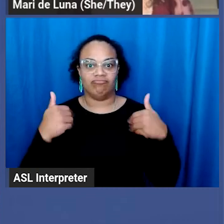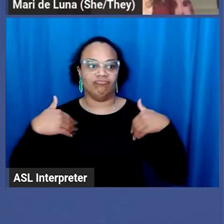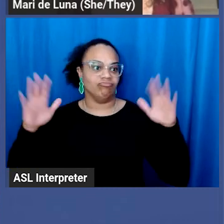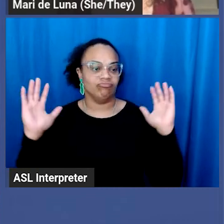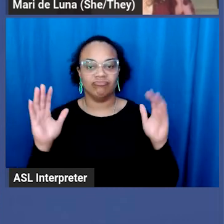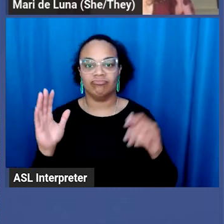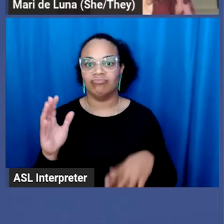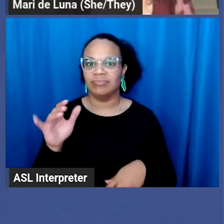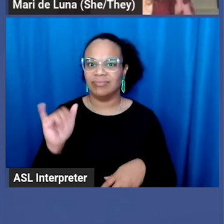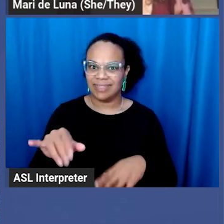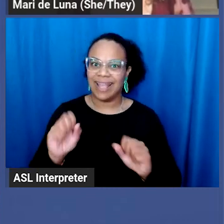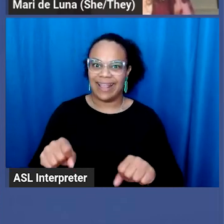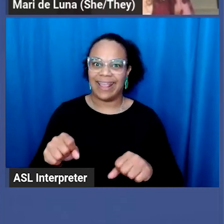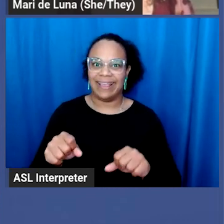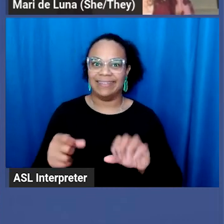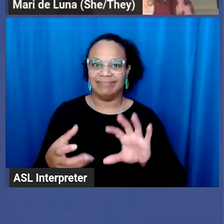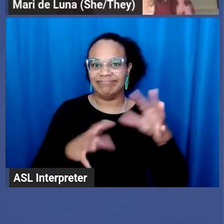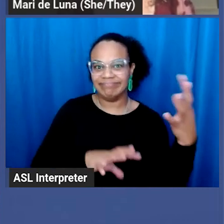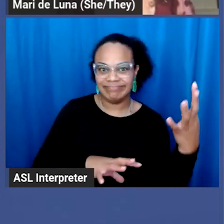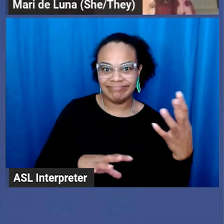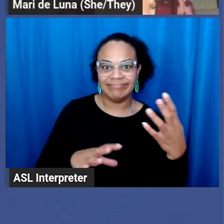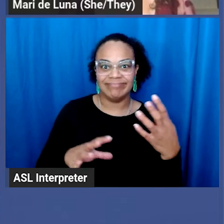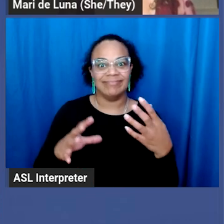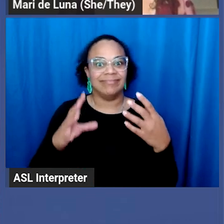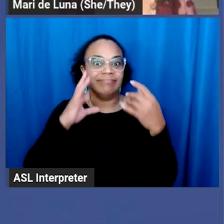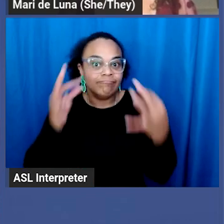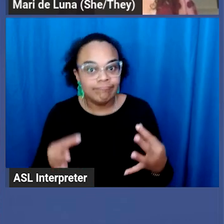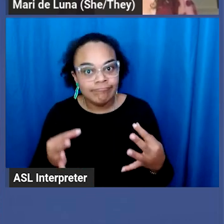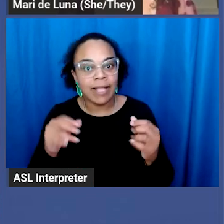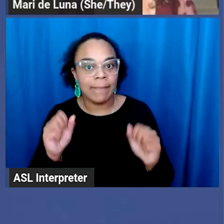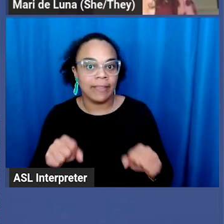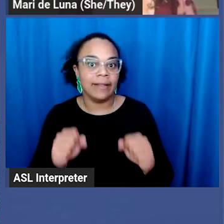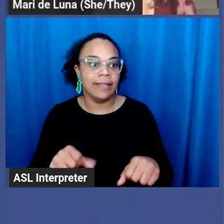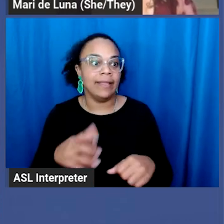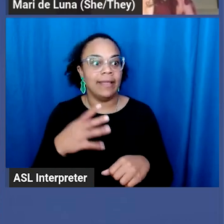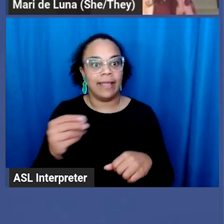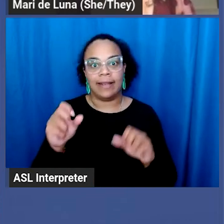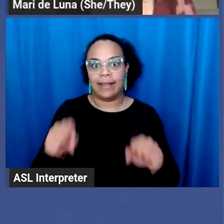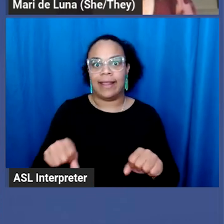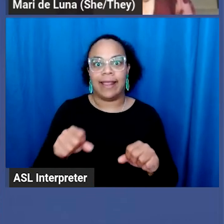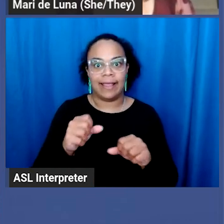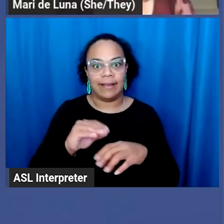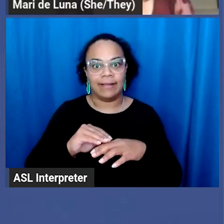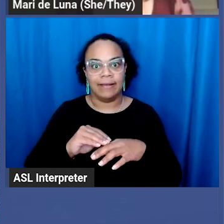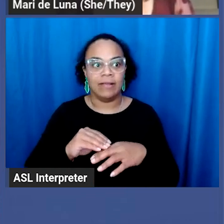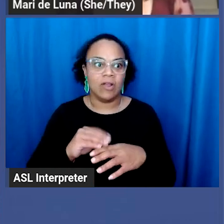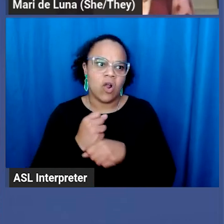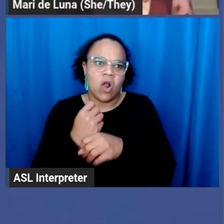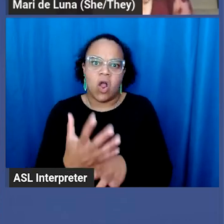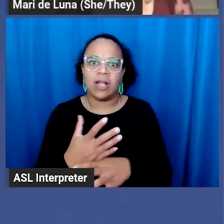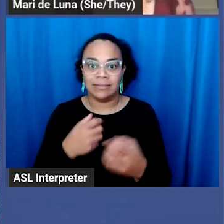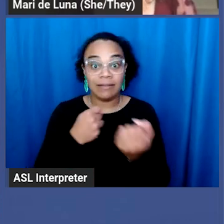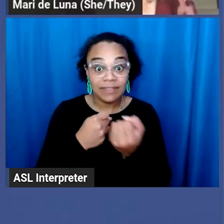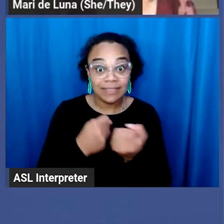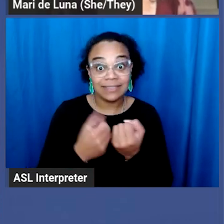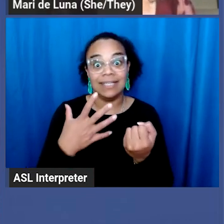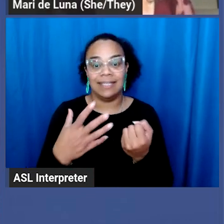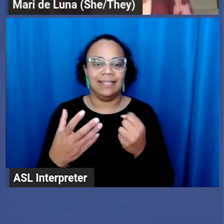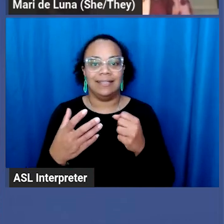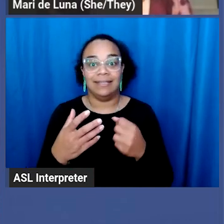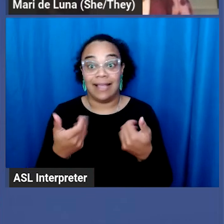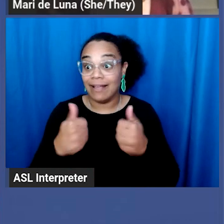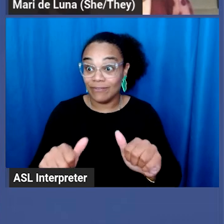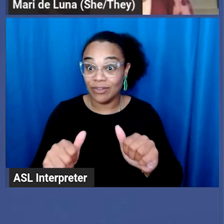decision making, and it can make sustainability and advocacy efforts very difficult and